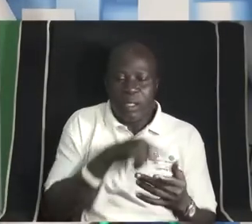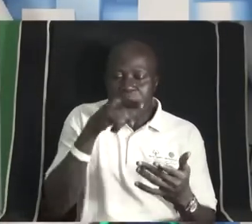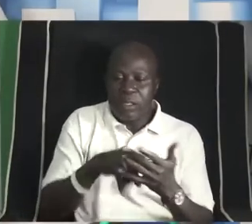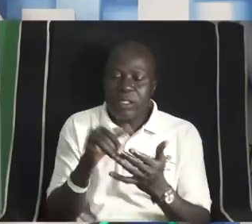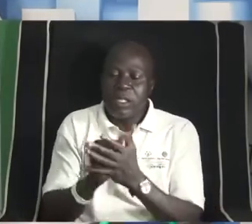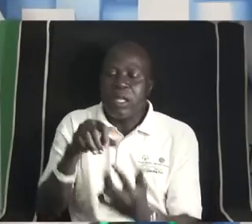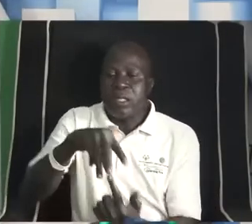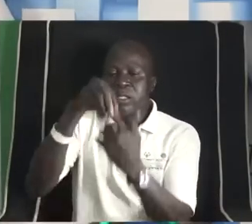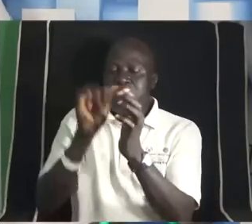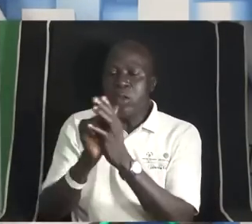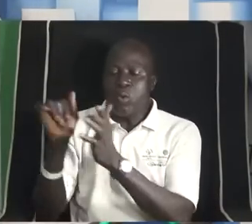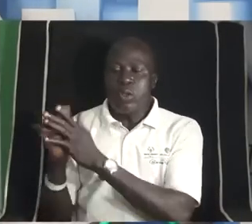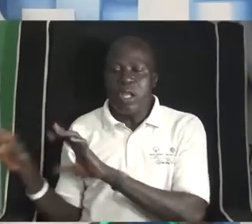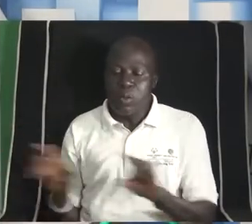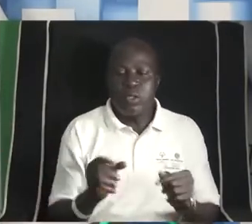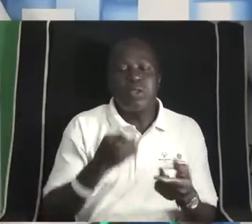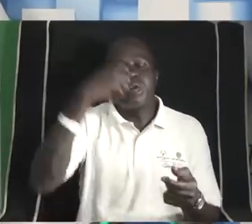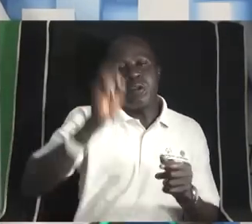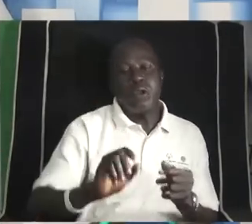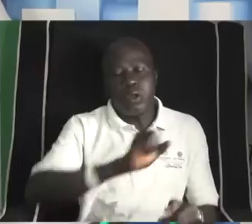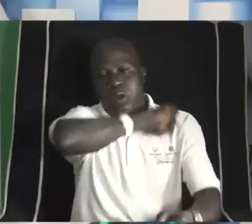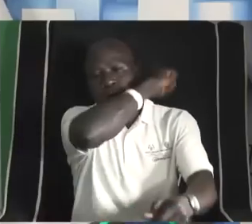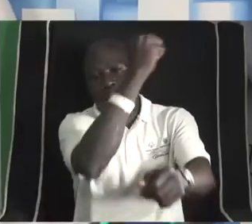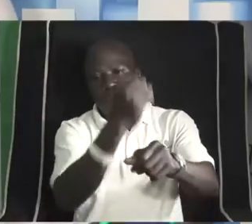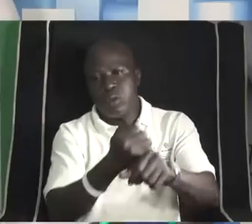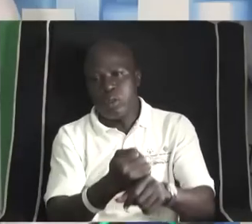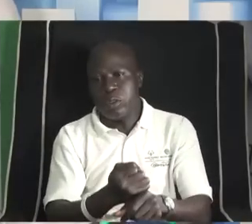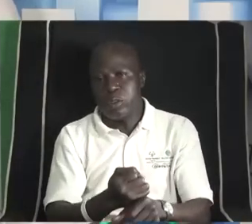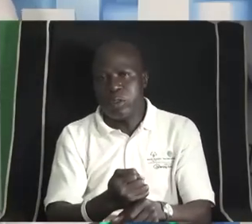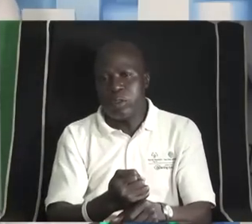This is the exact reason why I would decree authority.